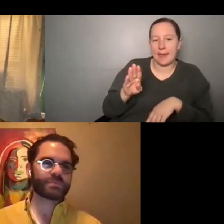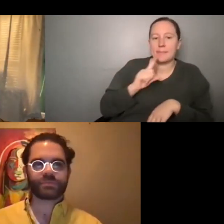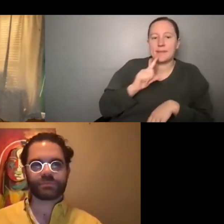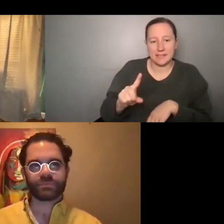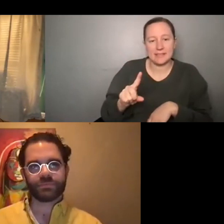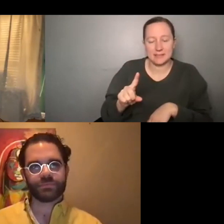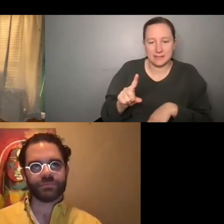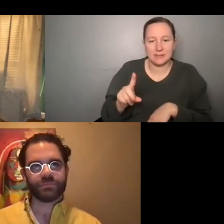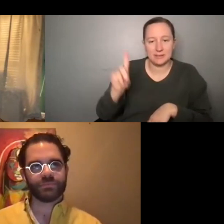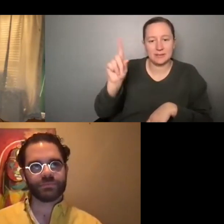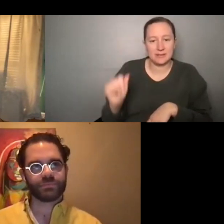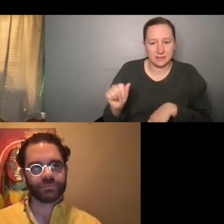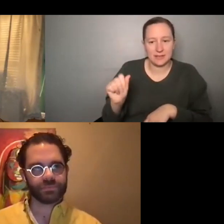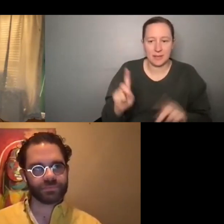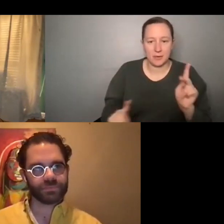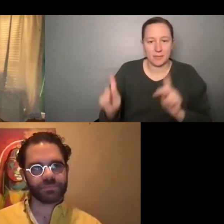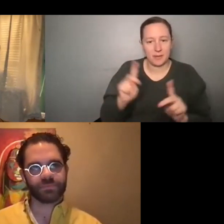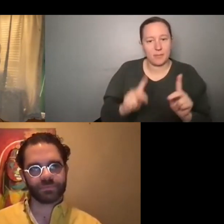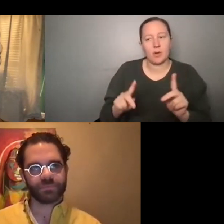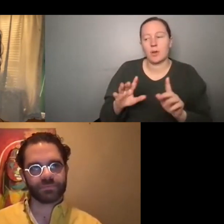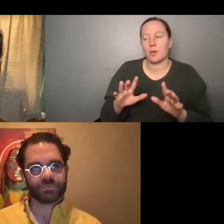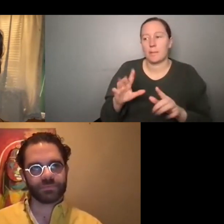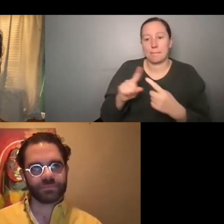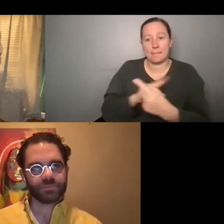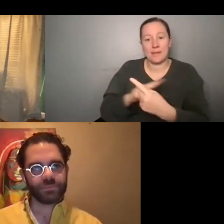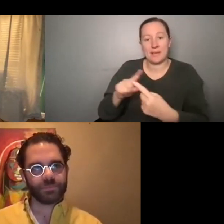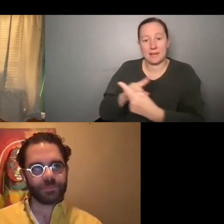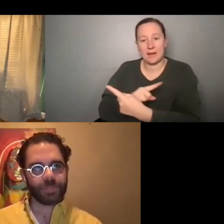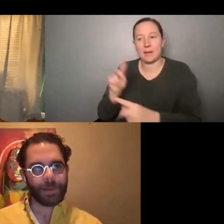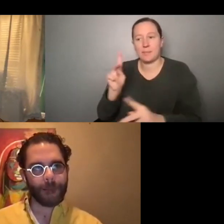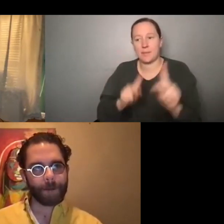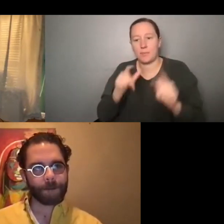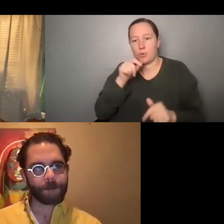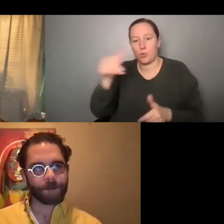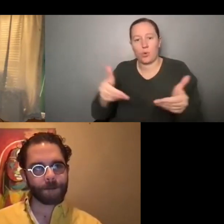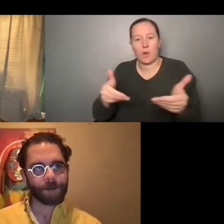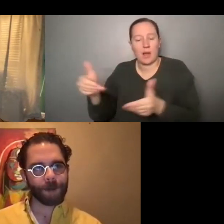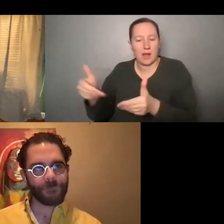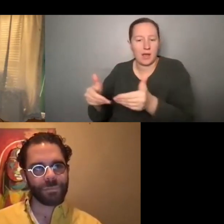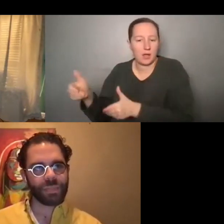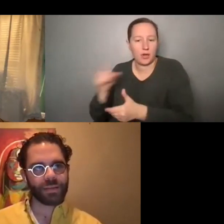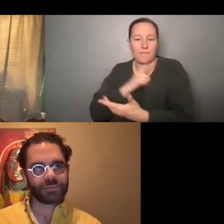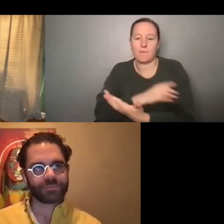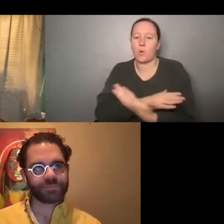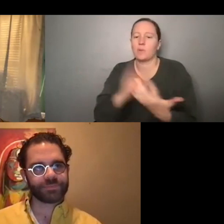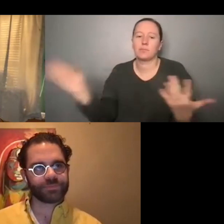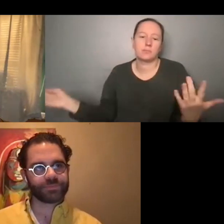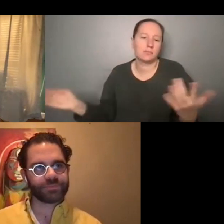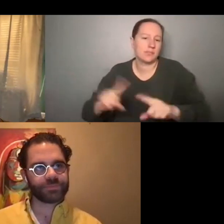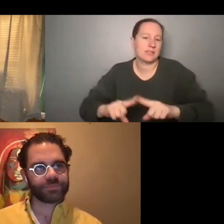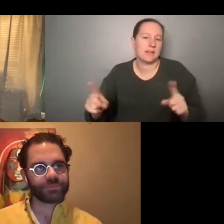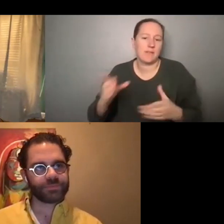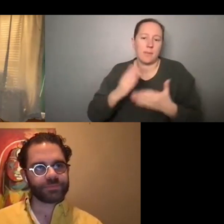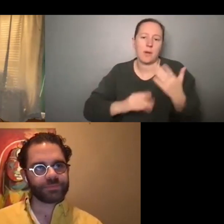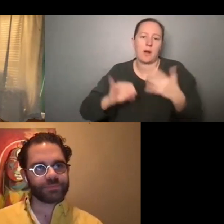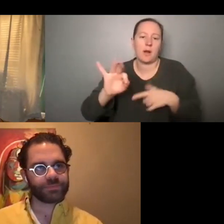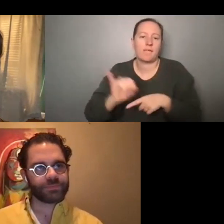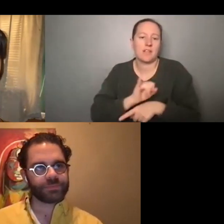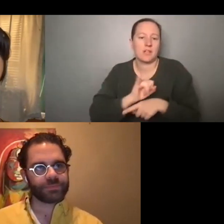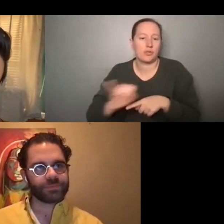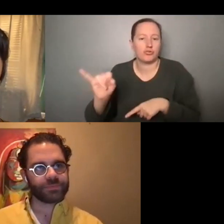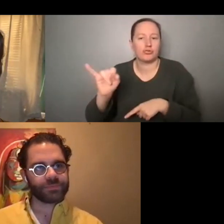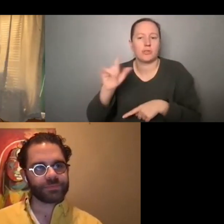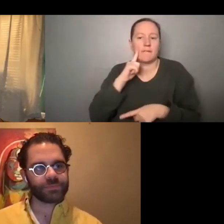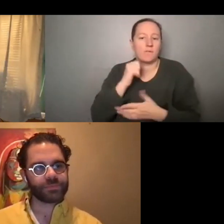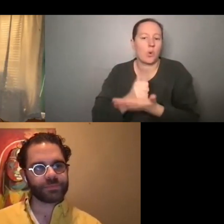get disabled creatives in front of people in hiring positions, all across different areas of the industry to kind of help,